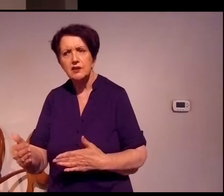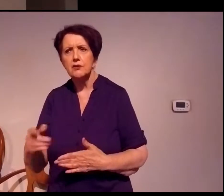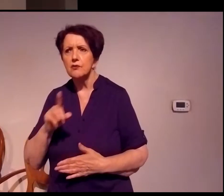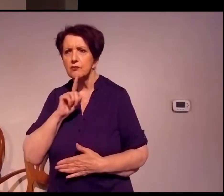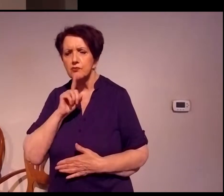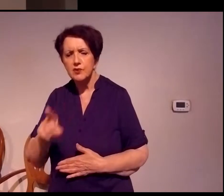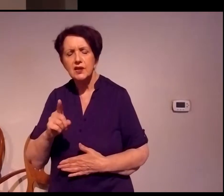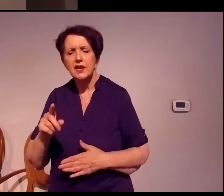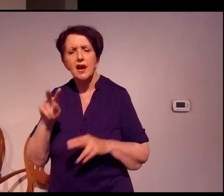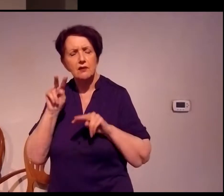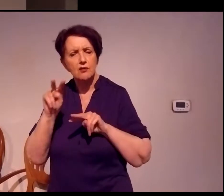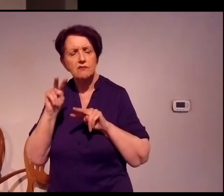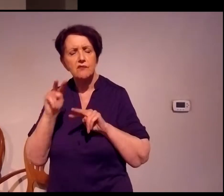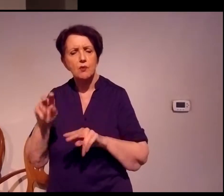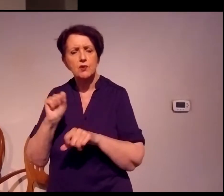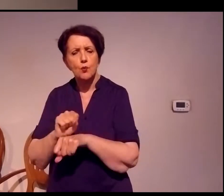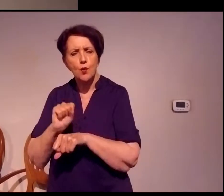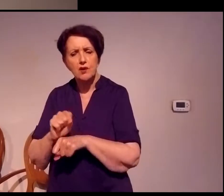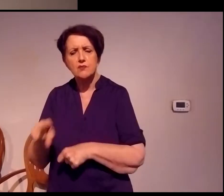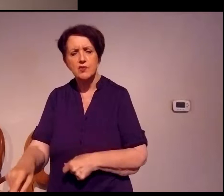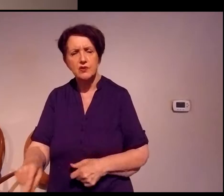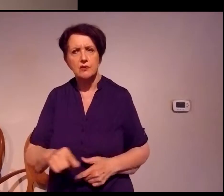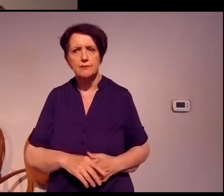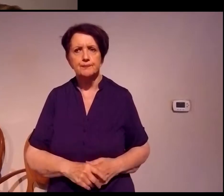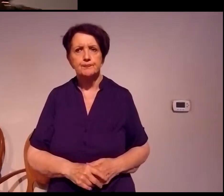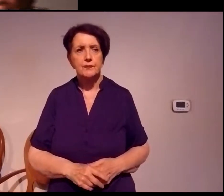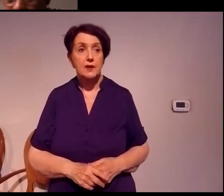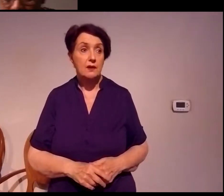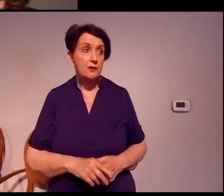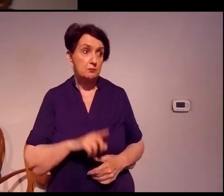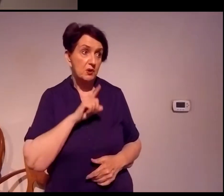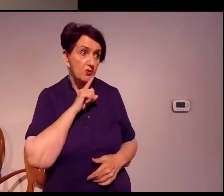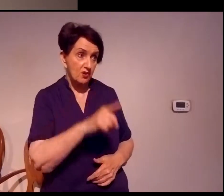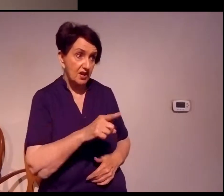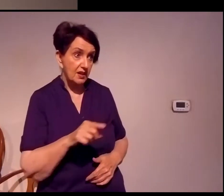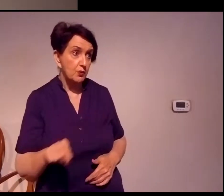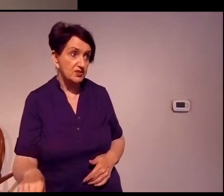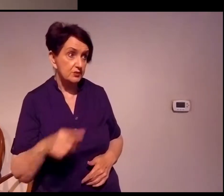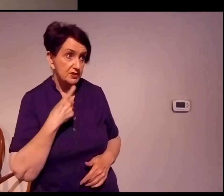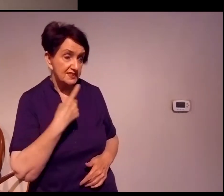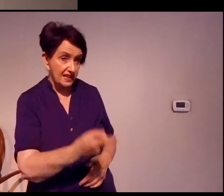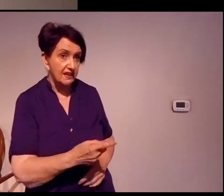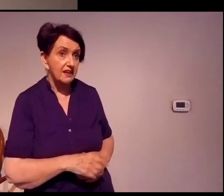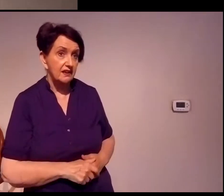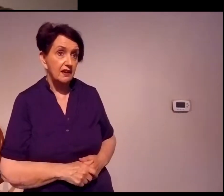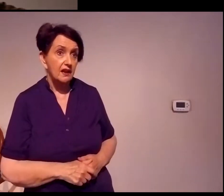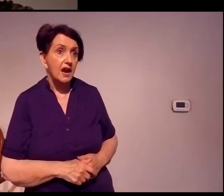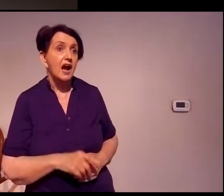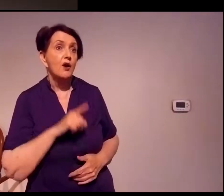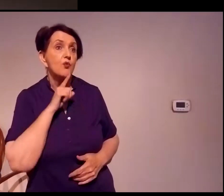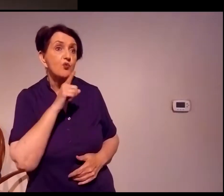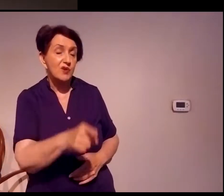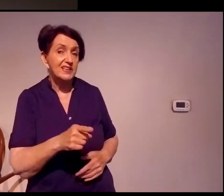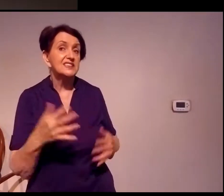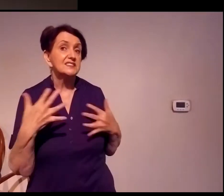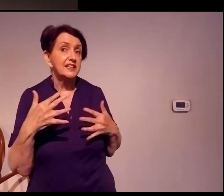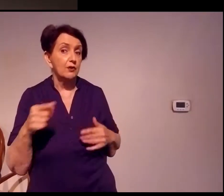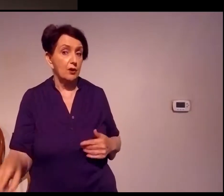look forward to working with you. What she was really telling me is that I really scared her.